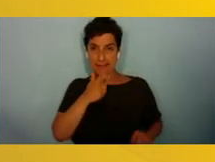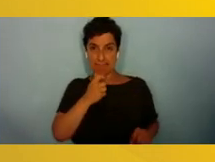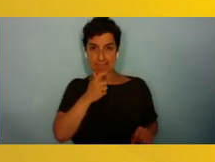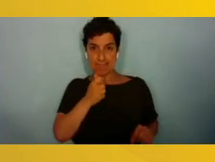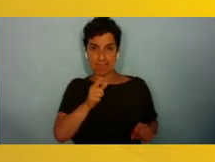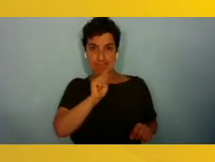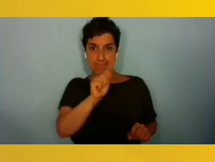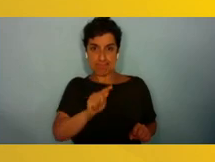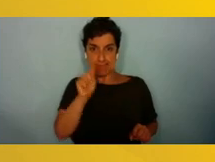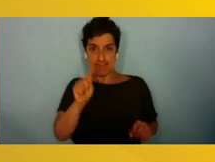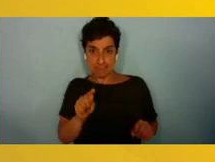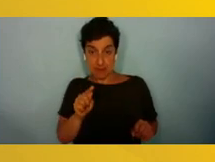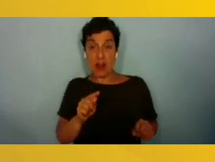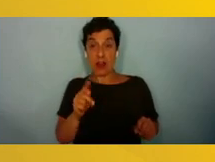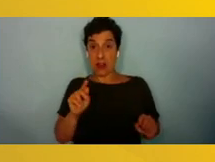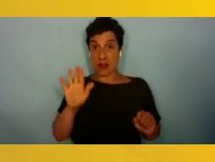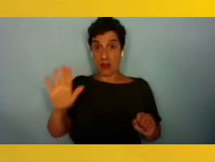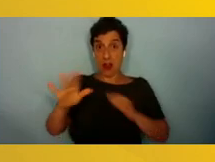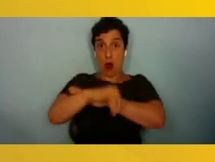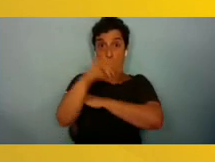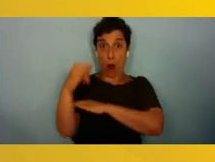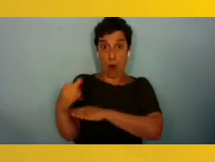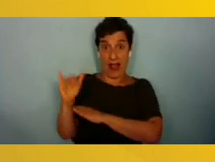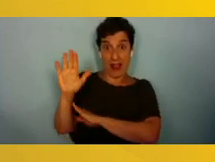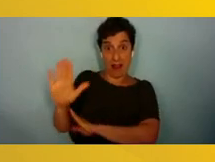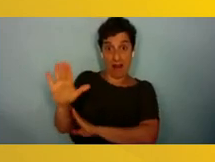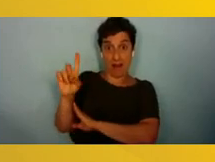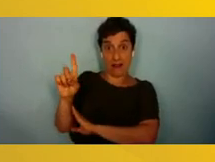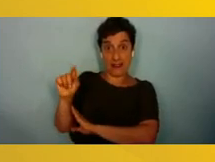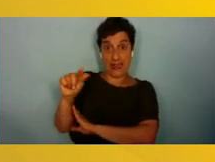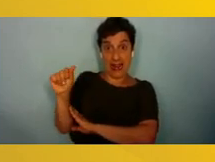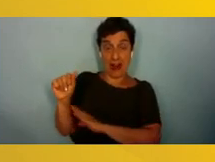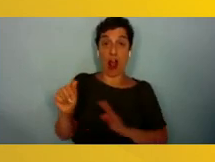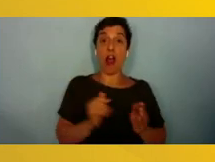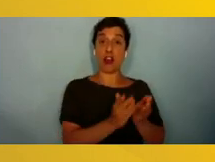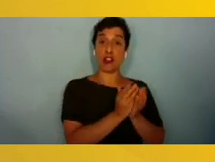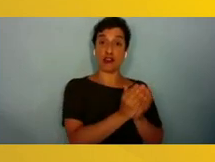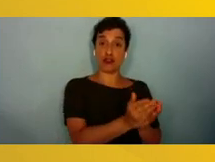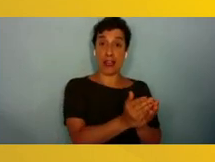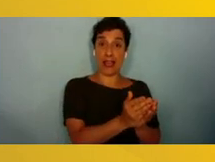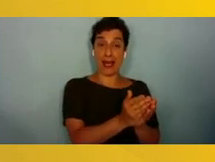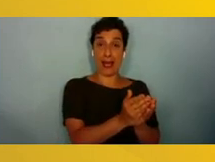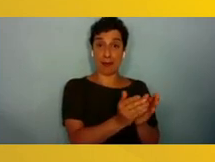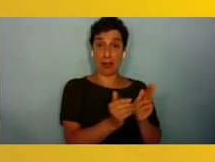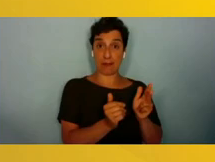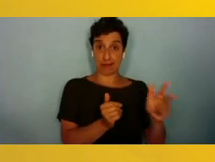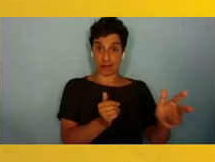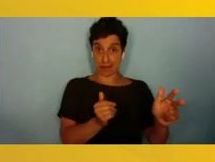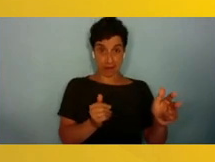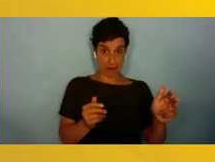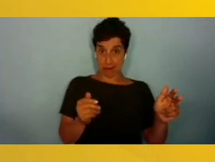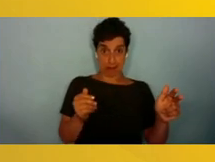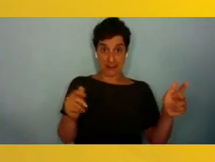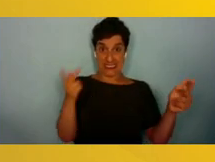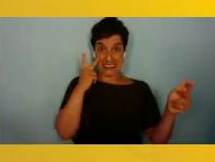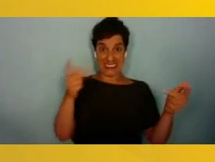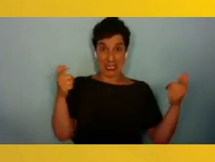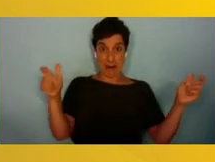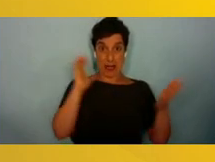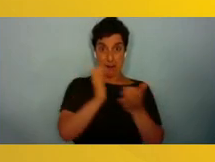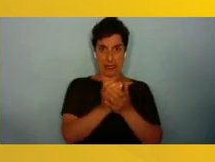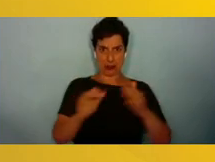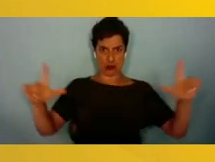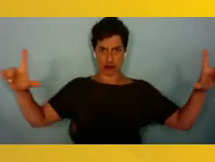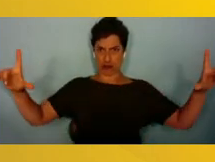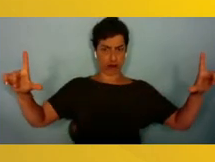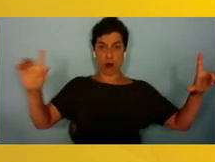look at the whale data and the ship data so that they can see a big picture of where the whales